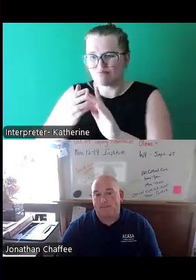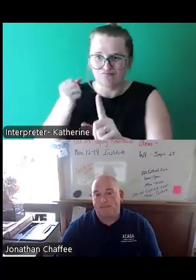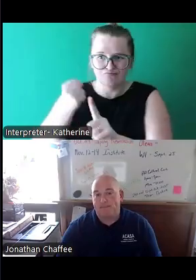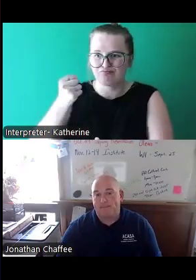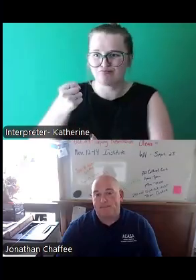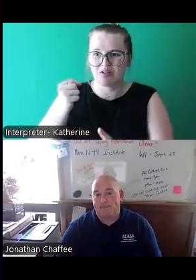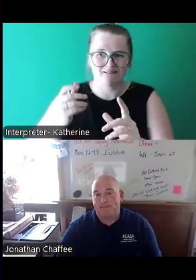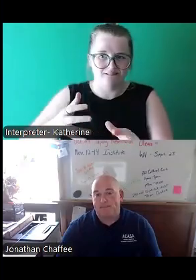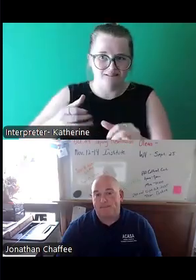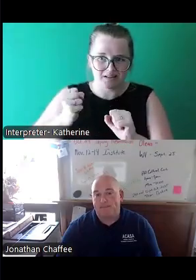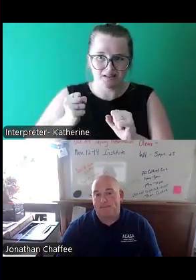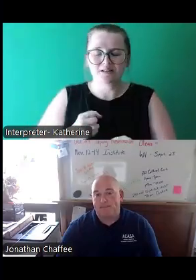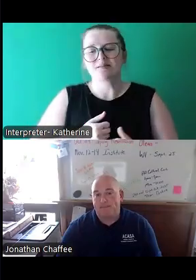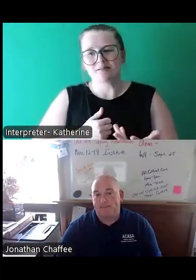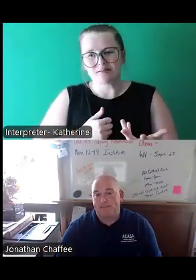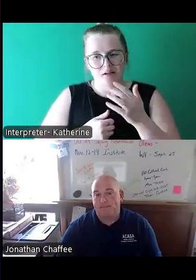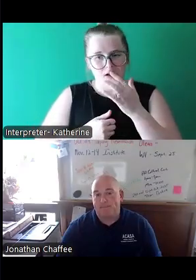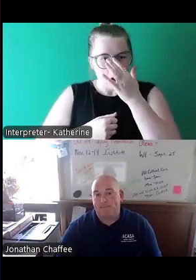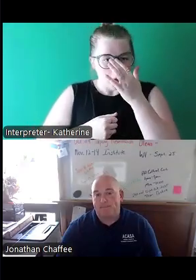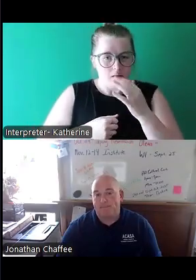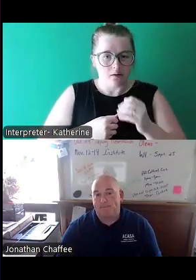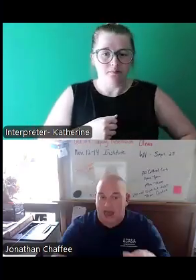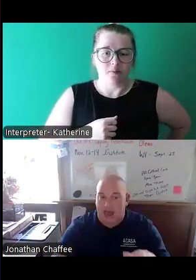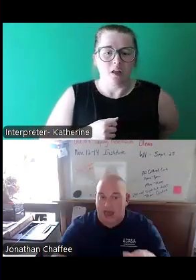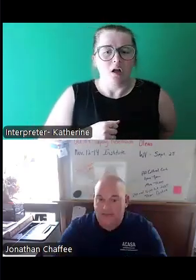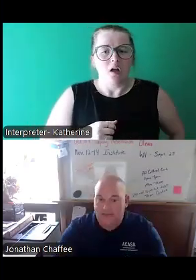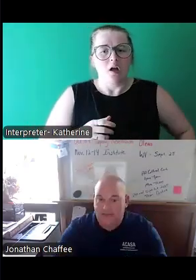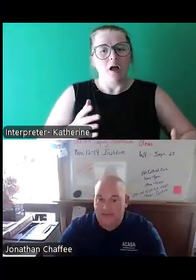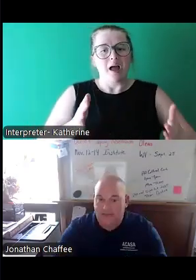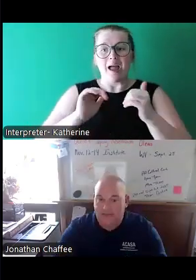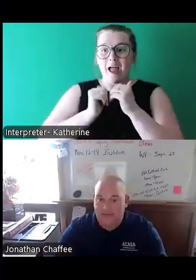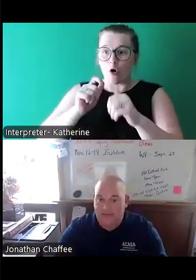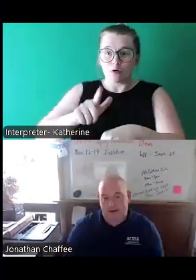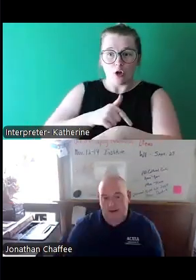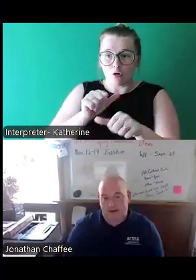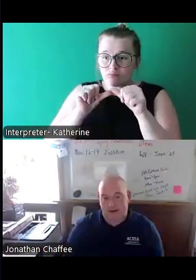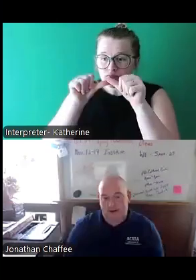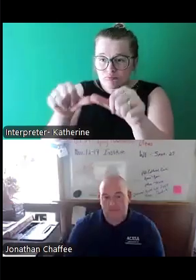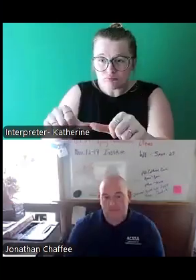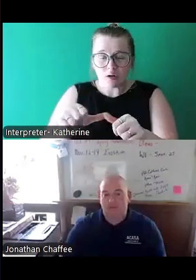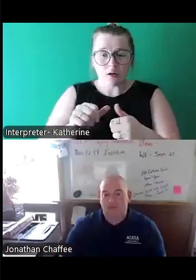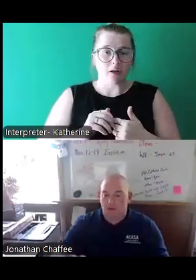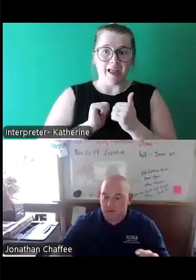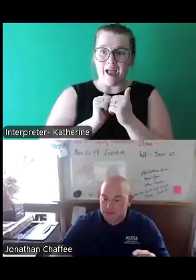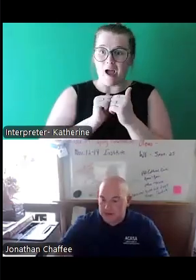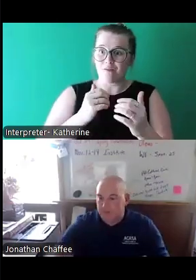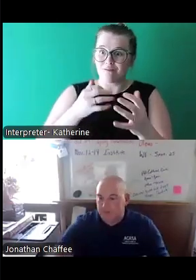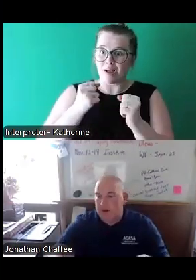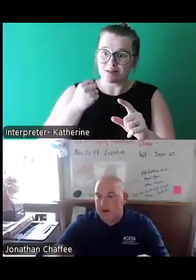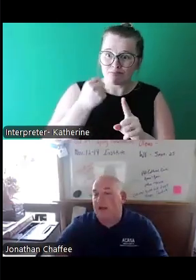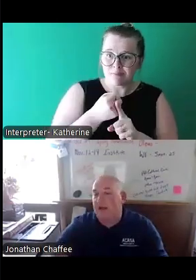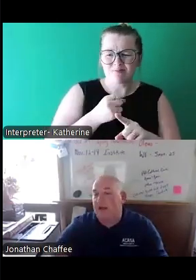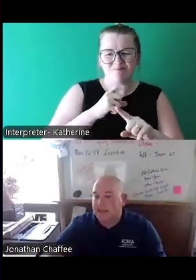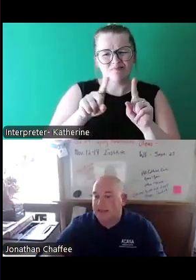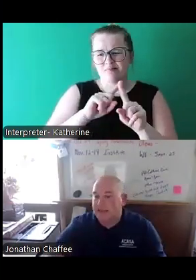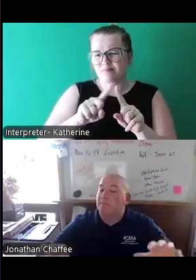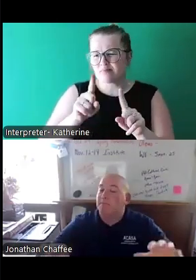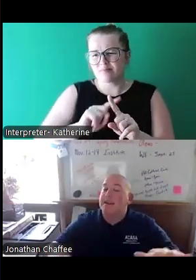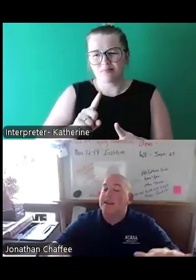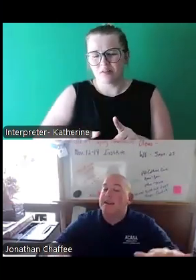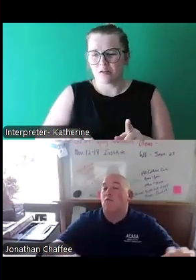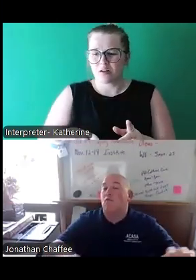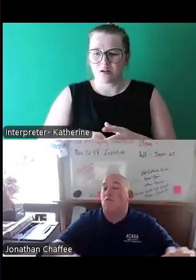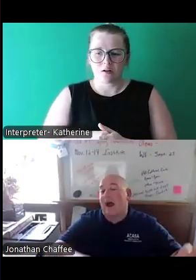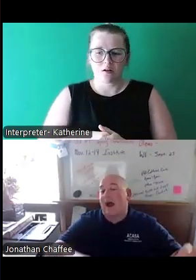But there's different durations of effects, onset of effects. So there's different, like you